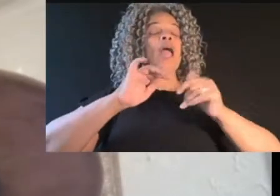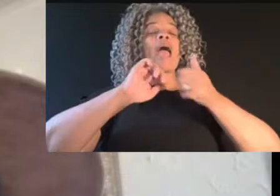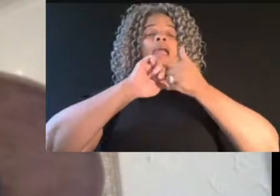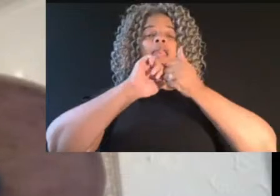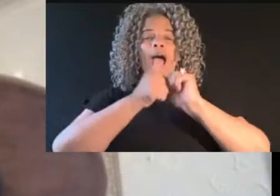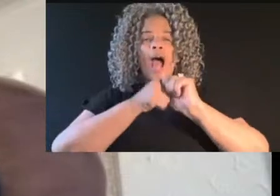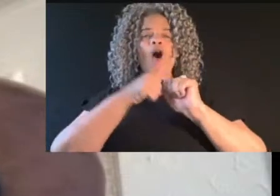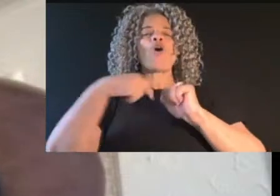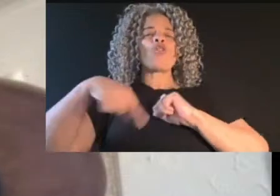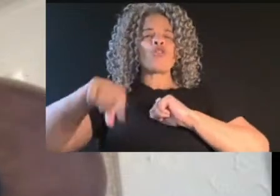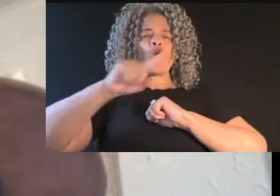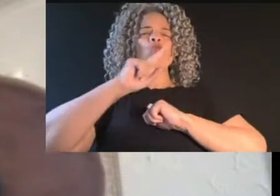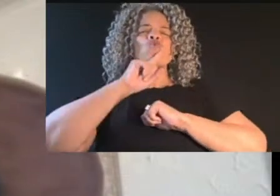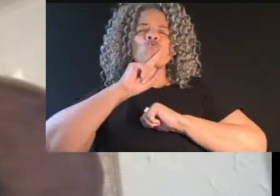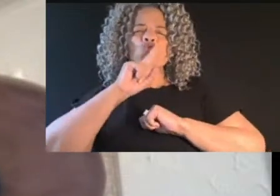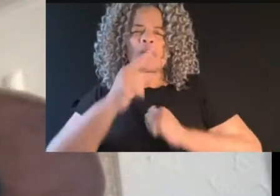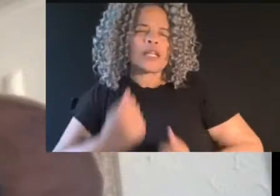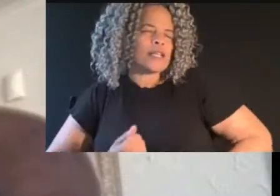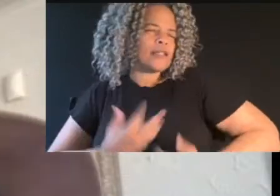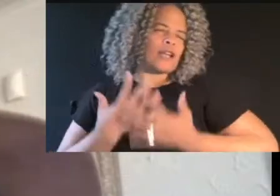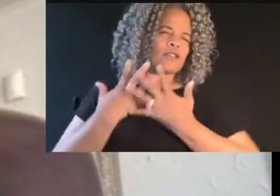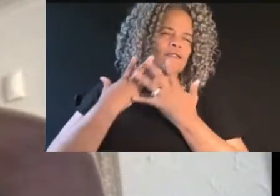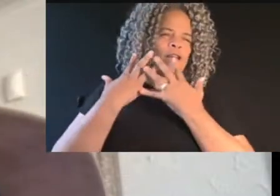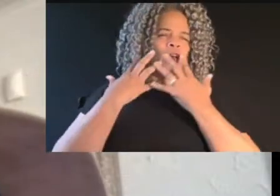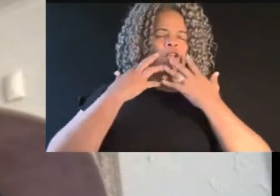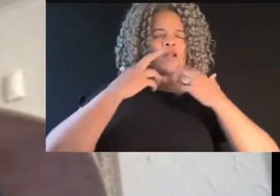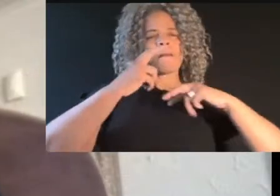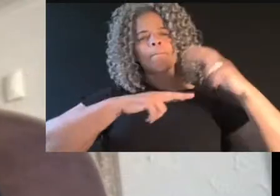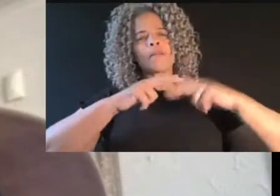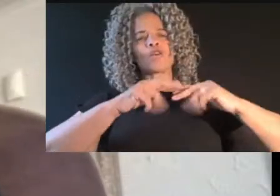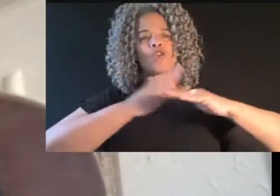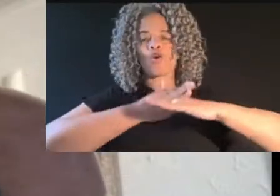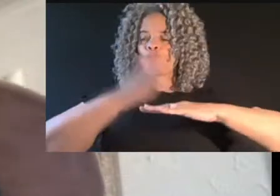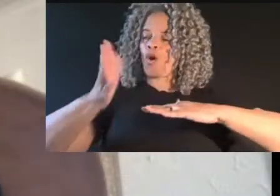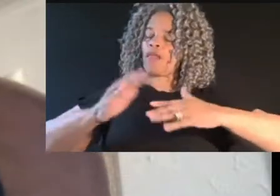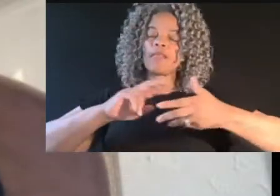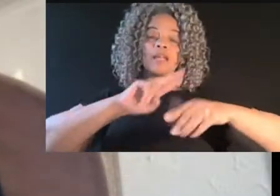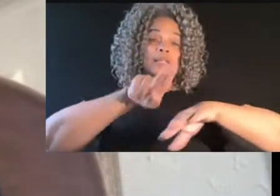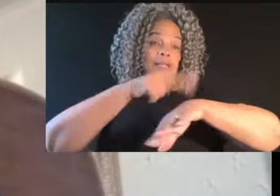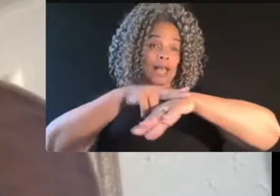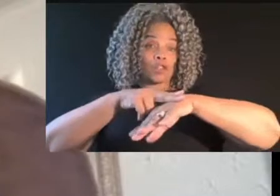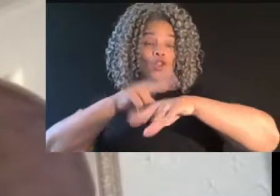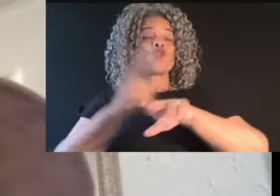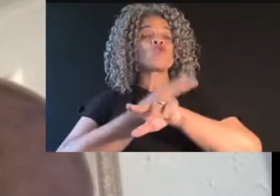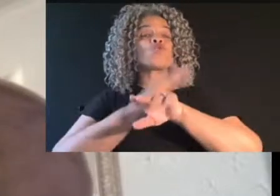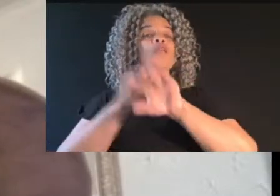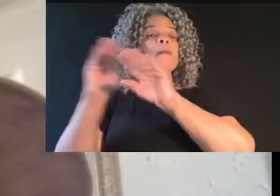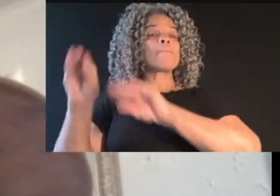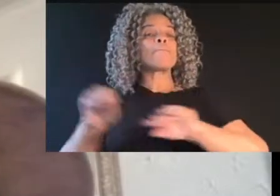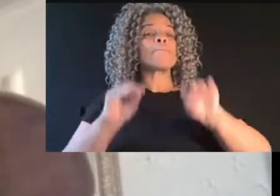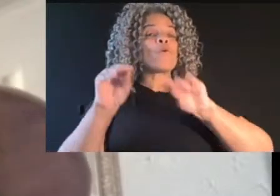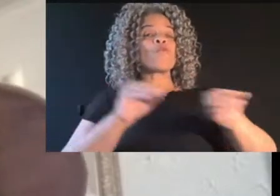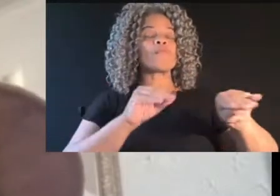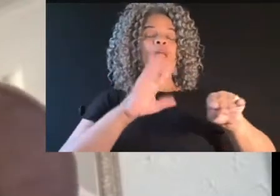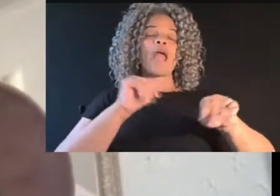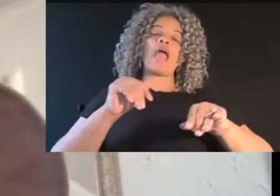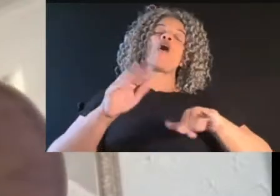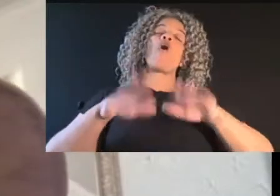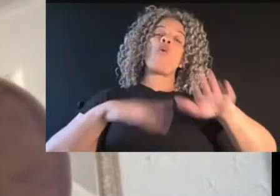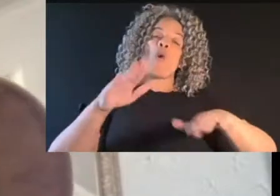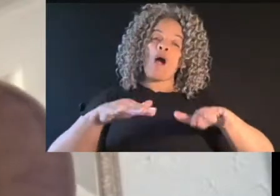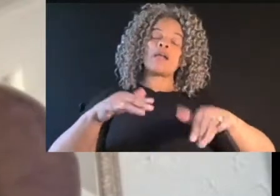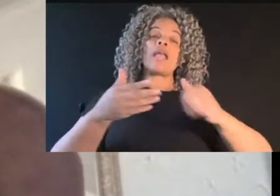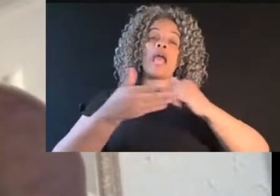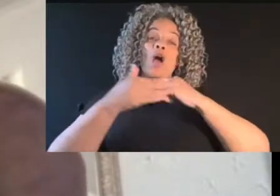really catching fire and building across the nation. Using movement and walking to help us as Black